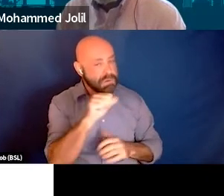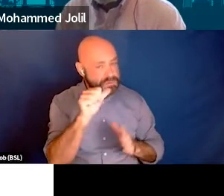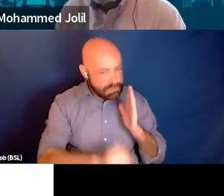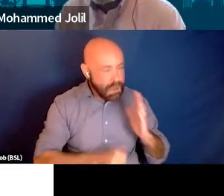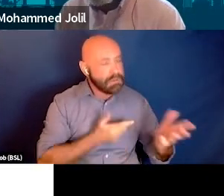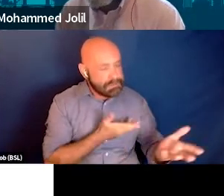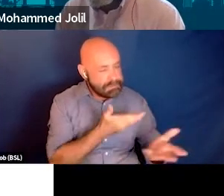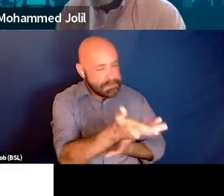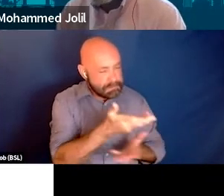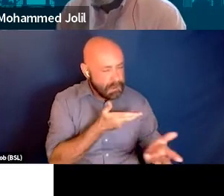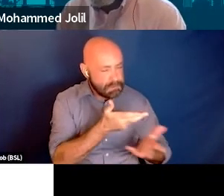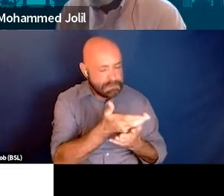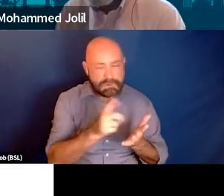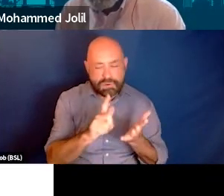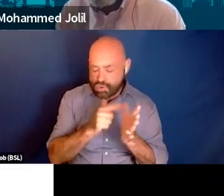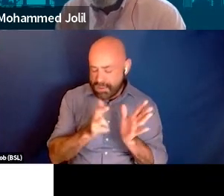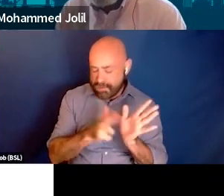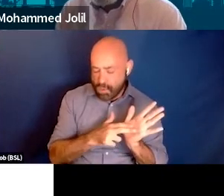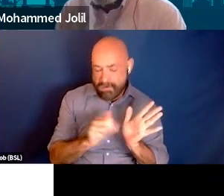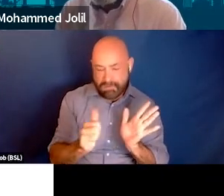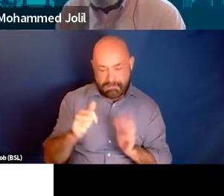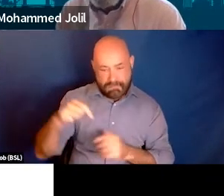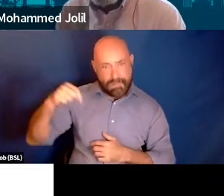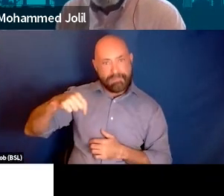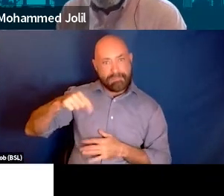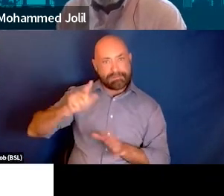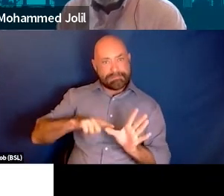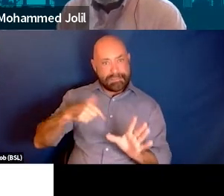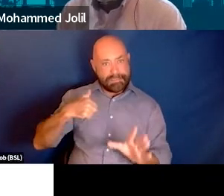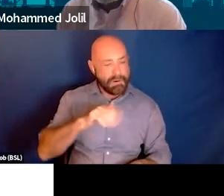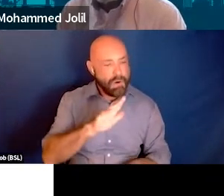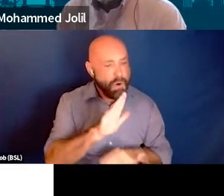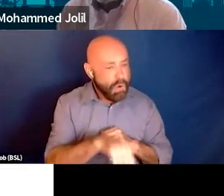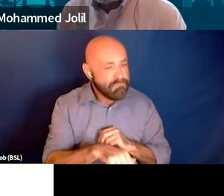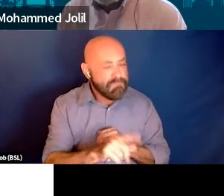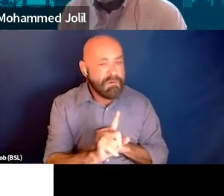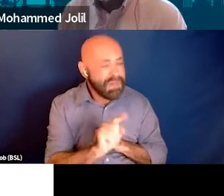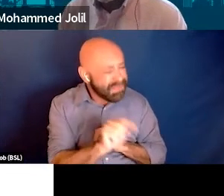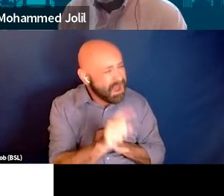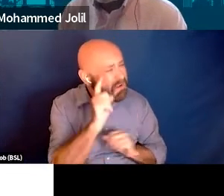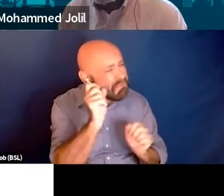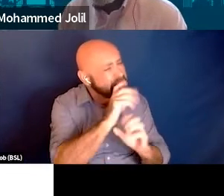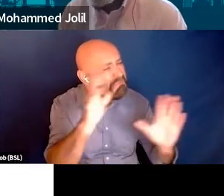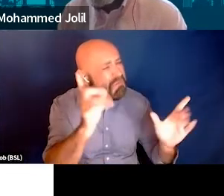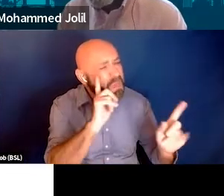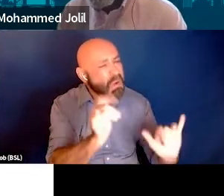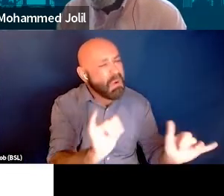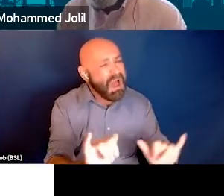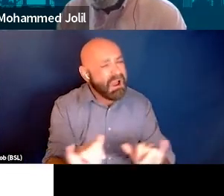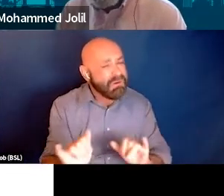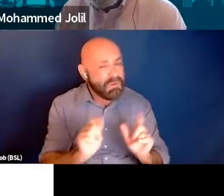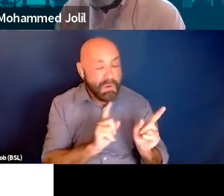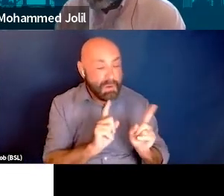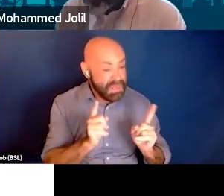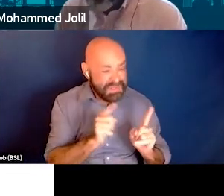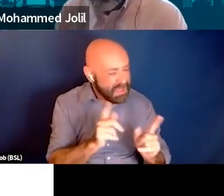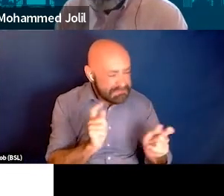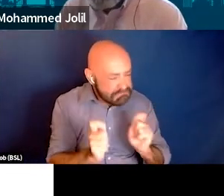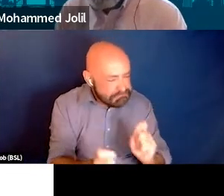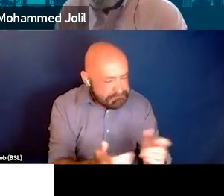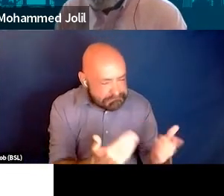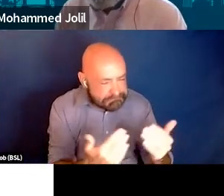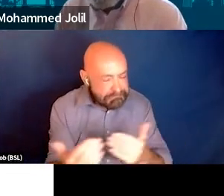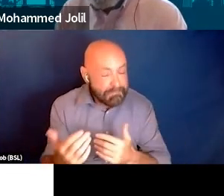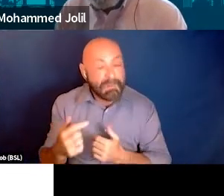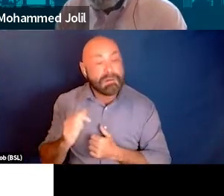discussions in January this year on what that might look and how that might change. We're one of the